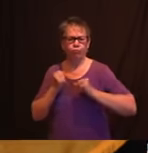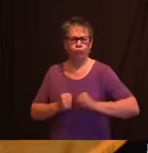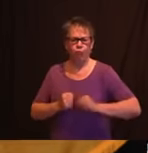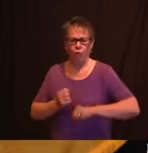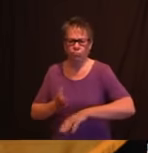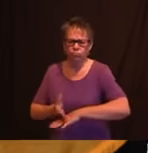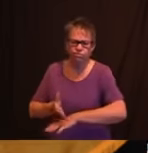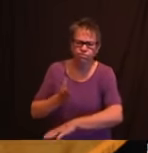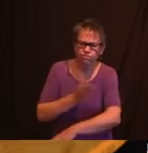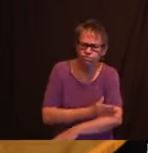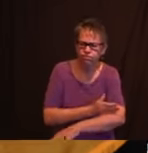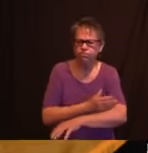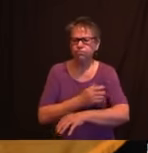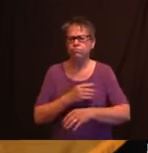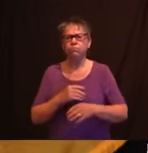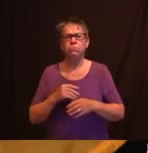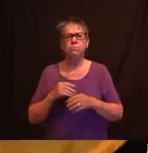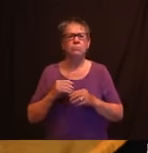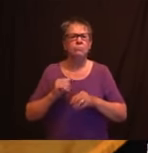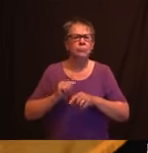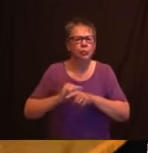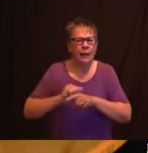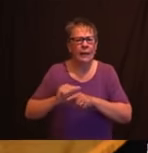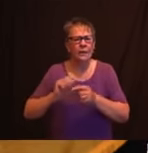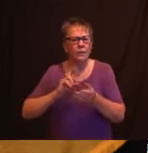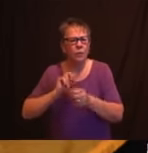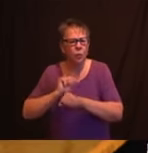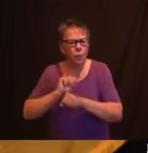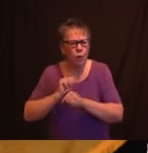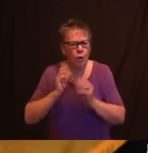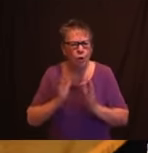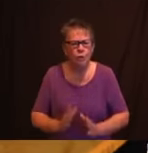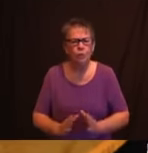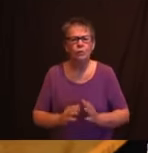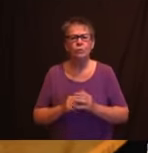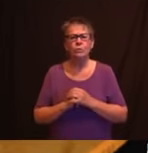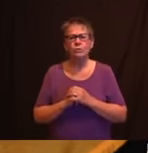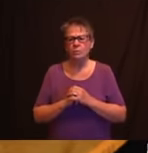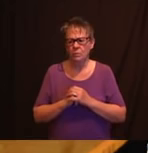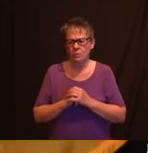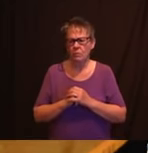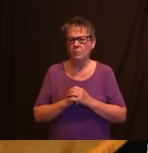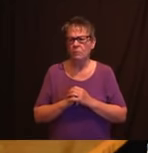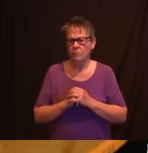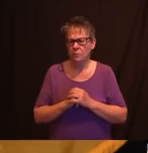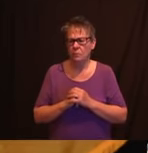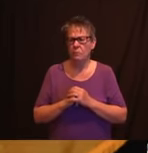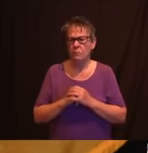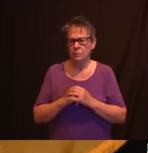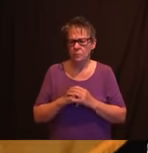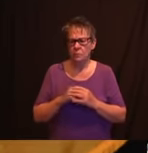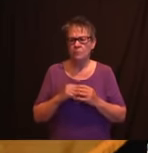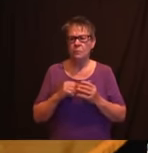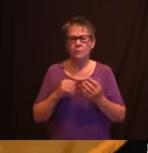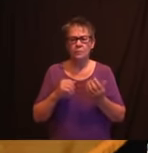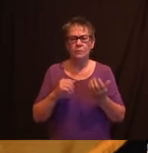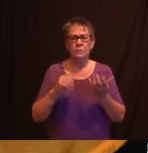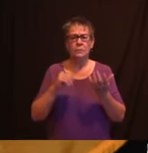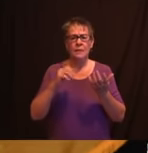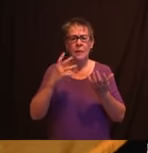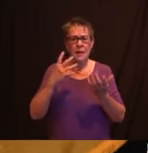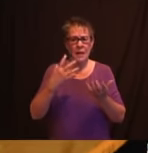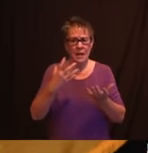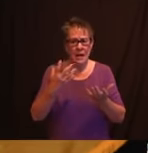Specifically, instituting COVID-19 relief payments for facilities and reviewing rates and creating a